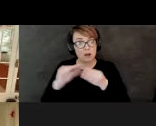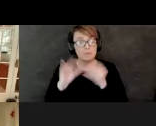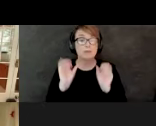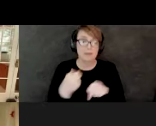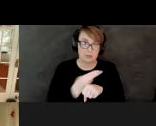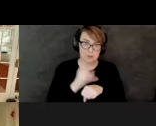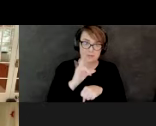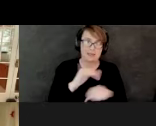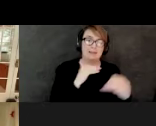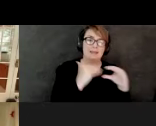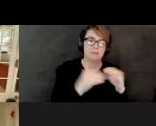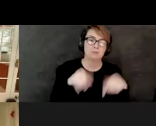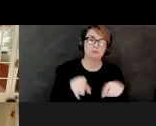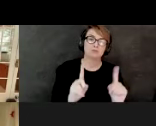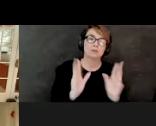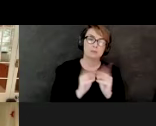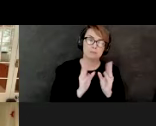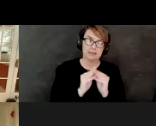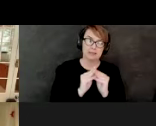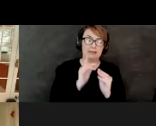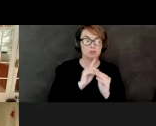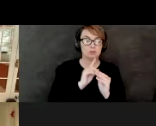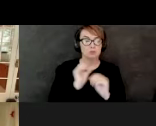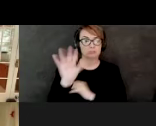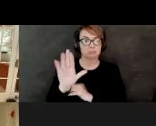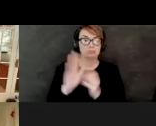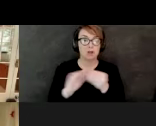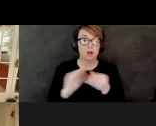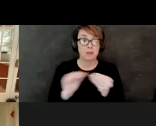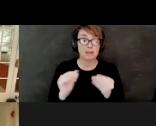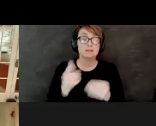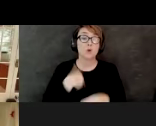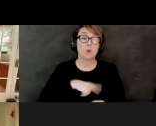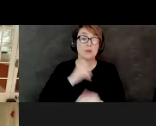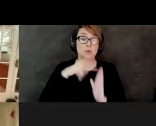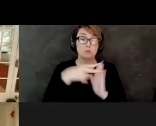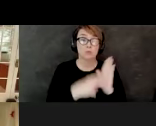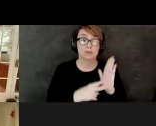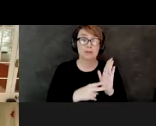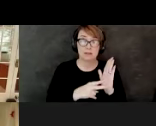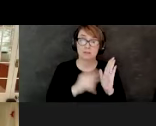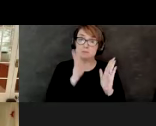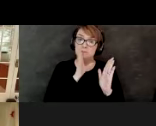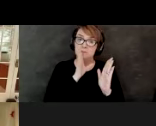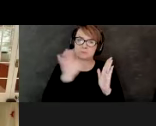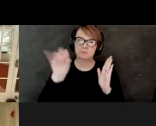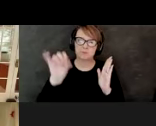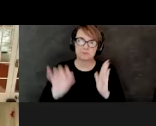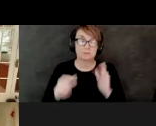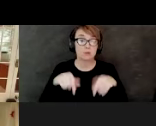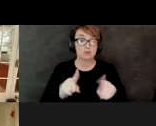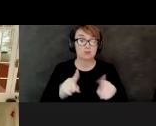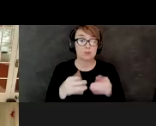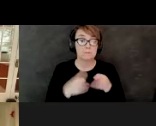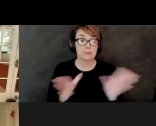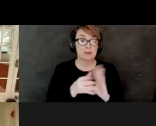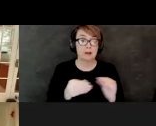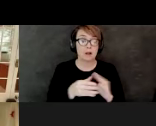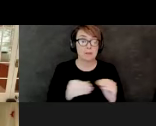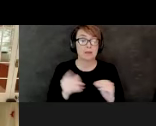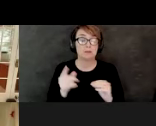to submit your comments, and we will read them aloud during public comment for the agenda item